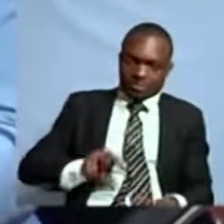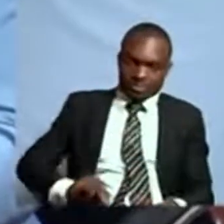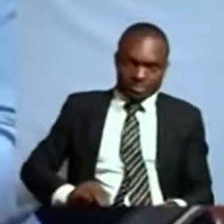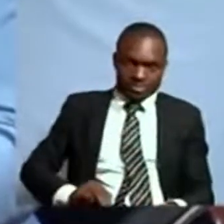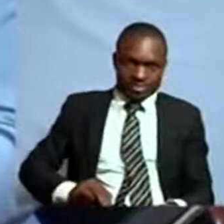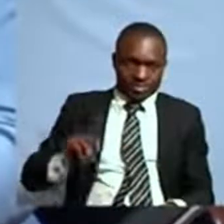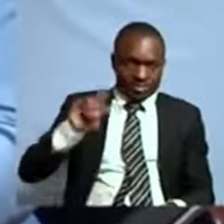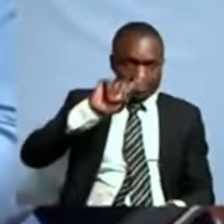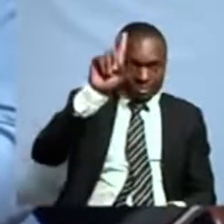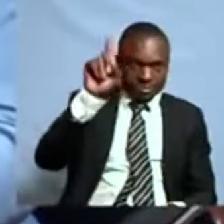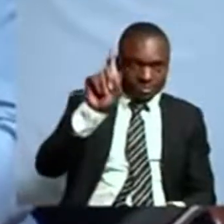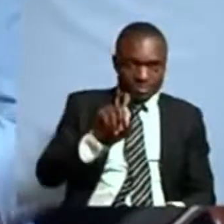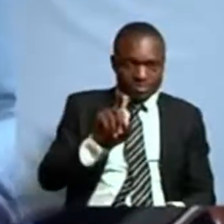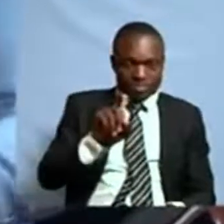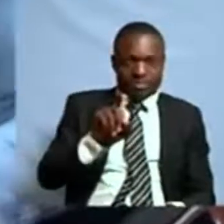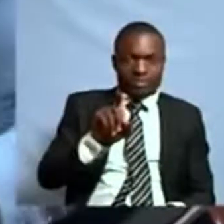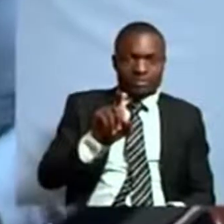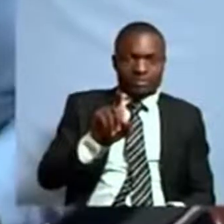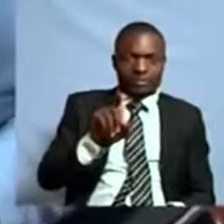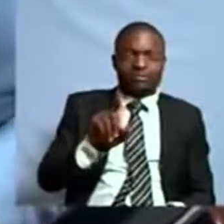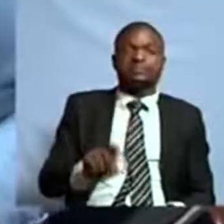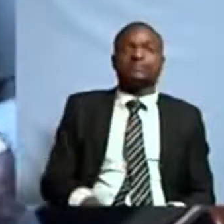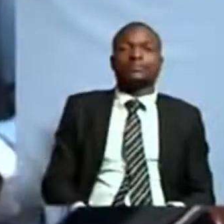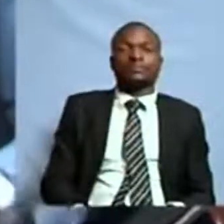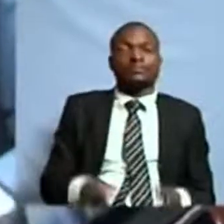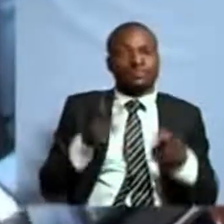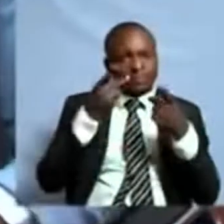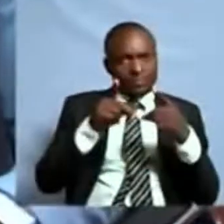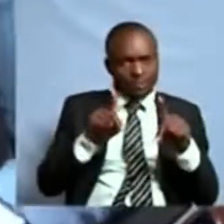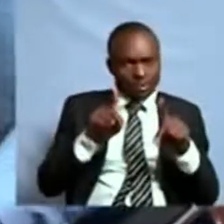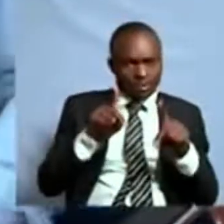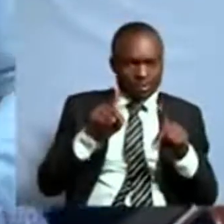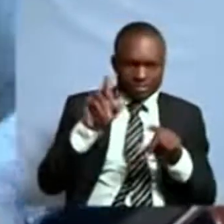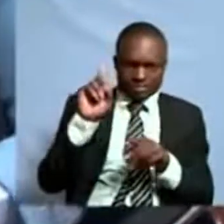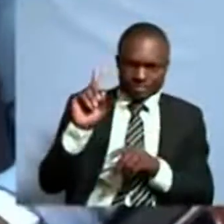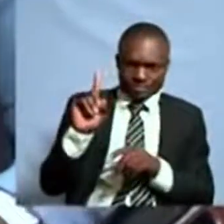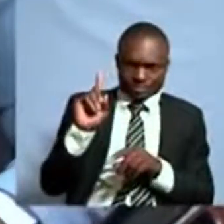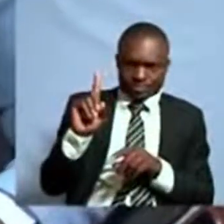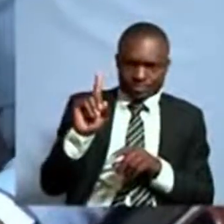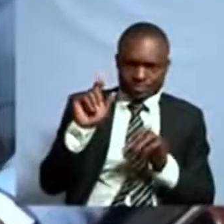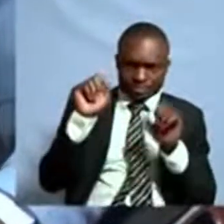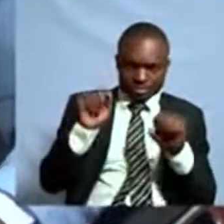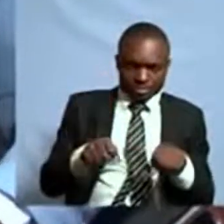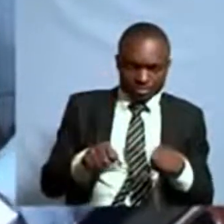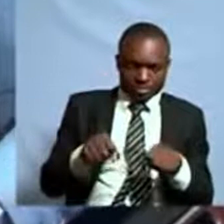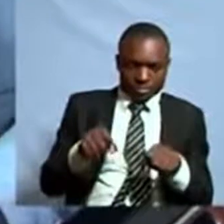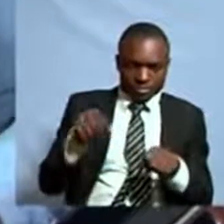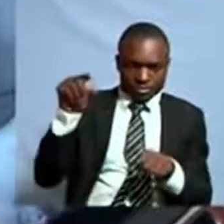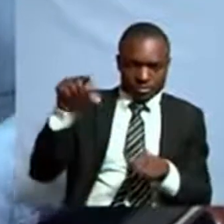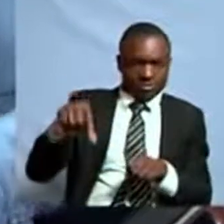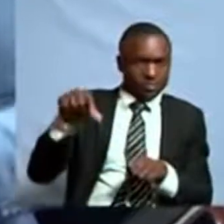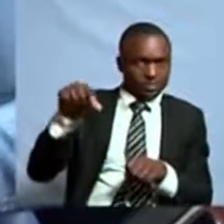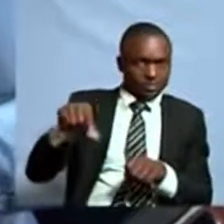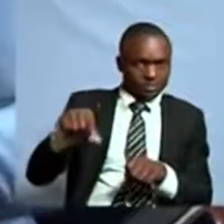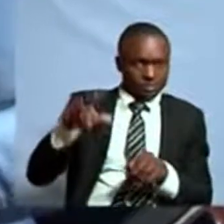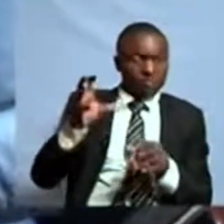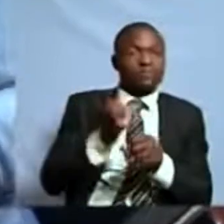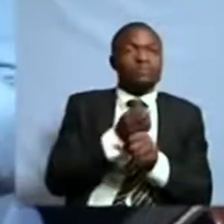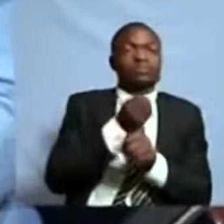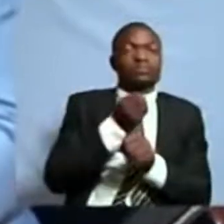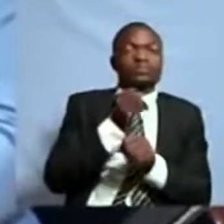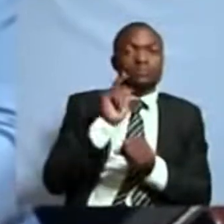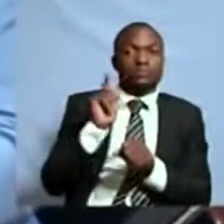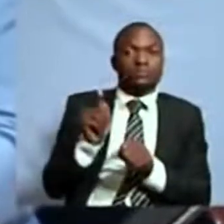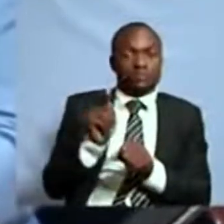the question is, when would one be eligible to get that